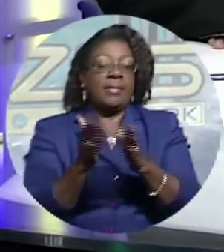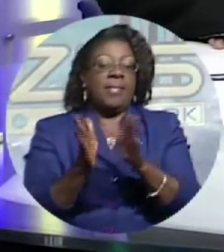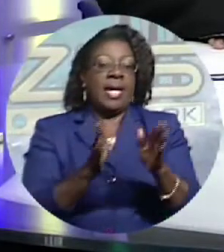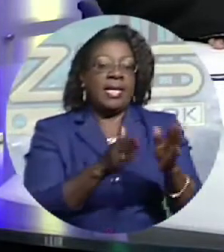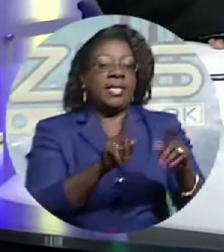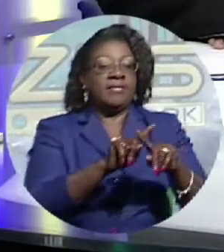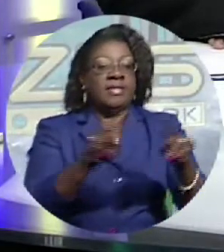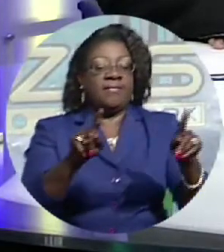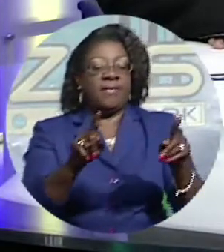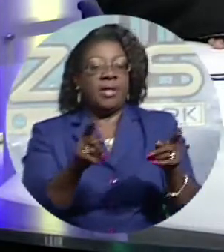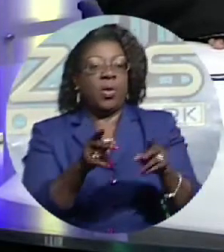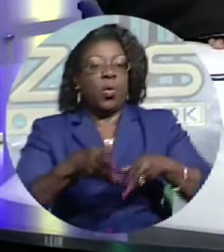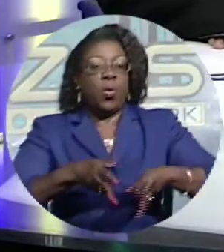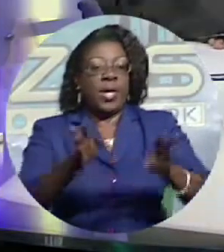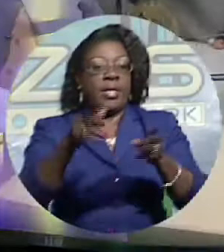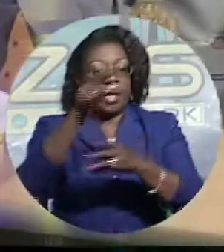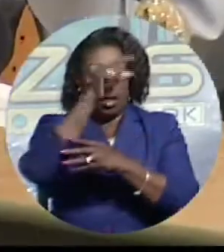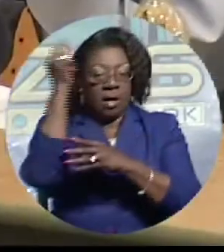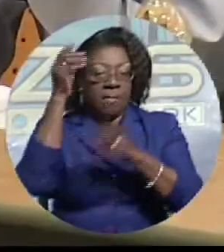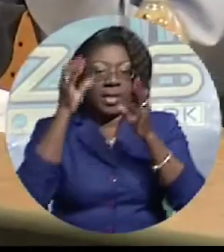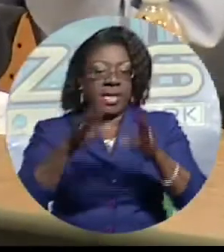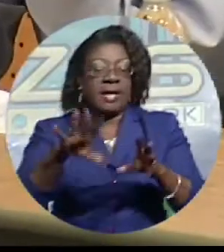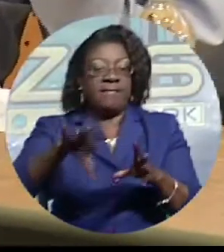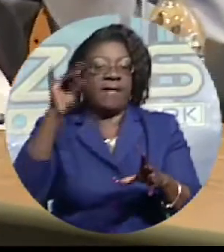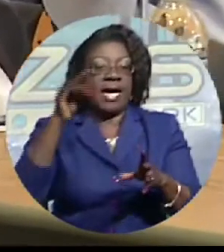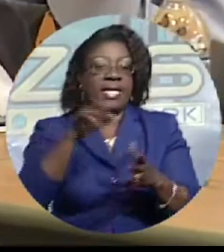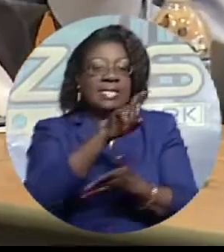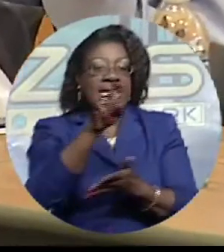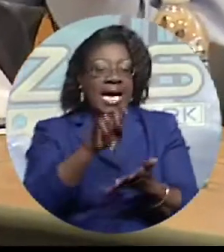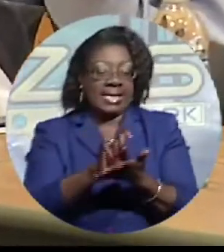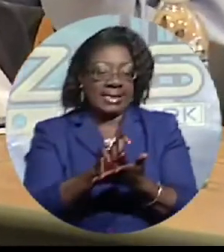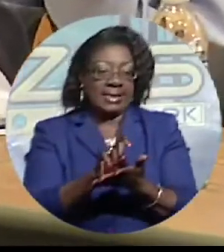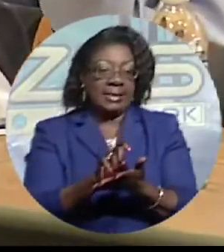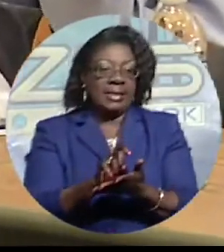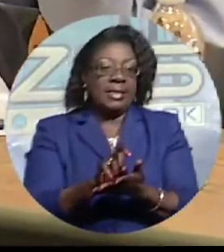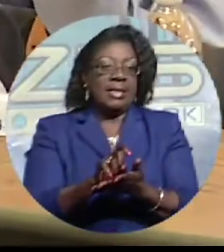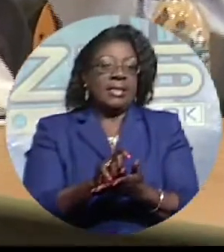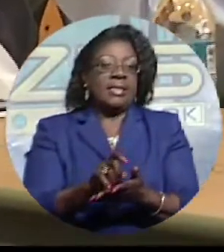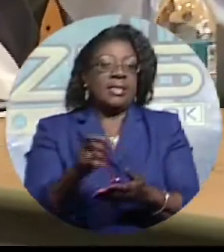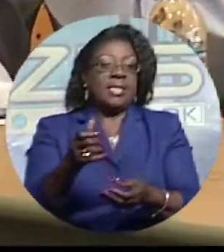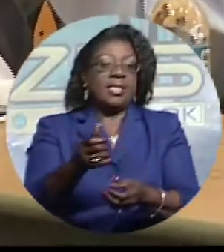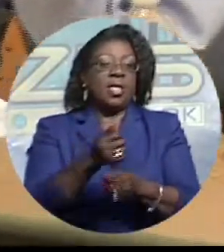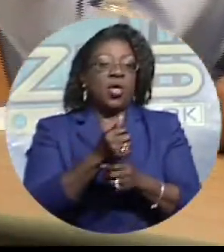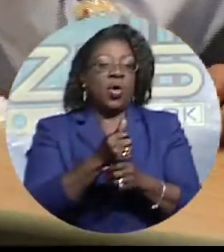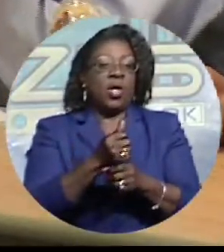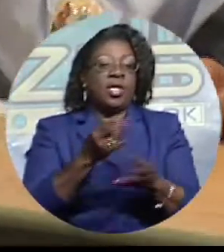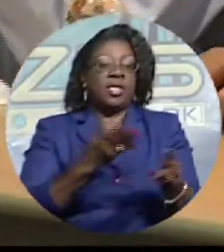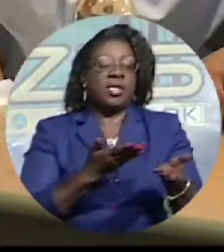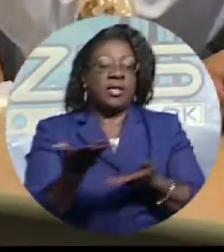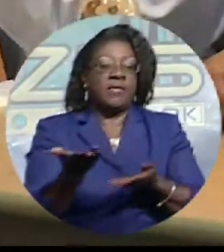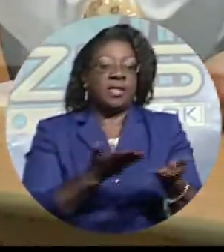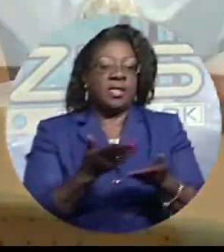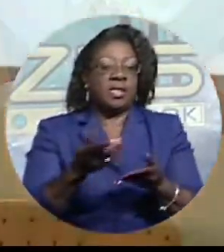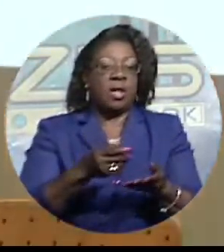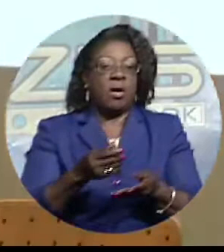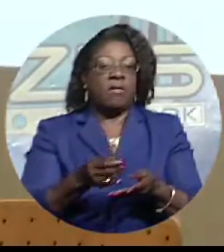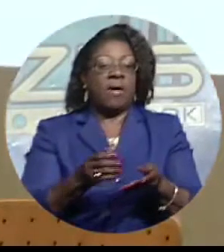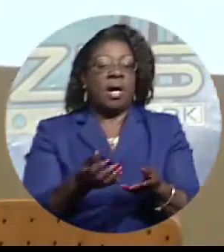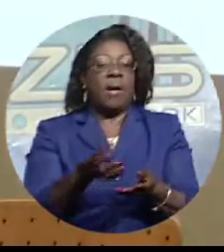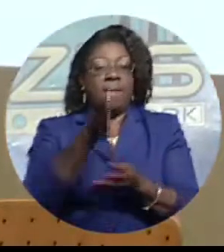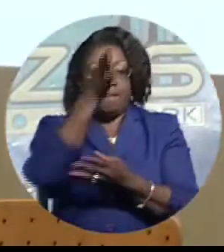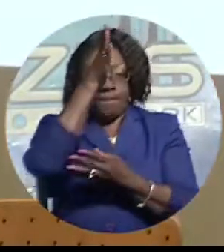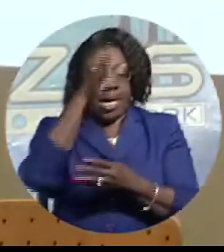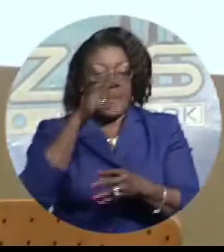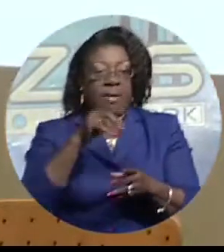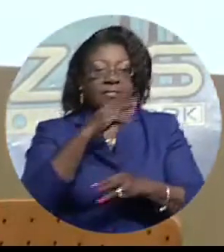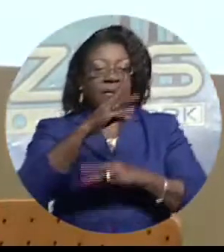its focus, helping the government with alternatives to the tax. They've secured the services of one of the world's foremost independent global